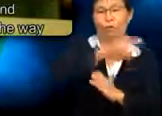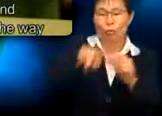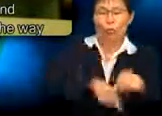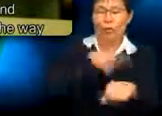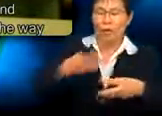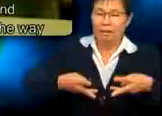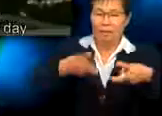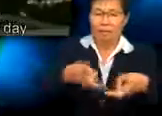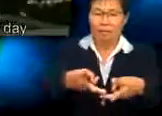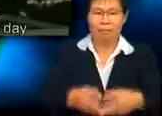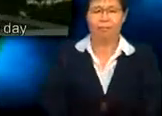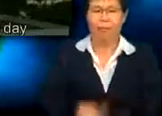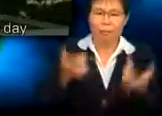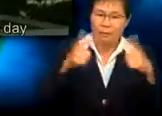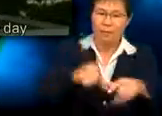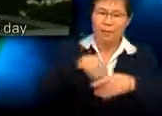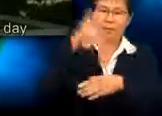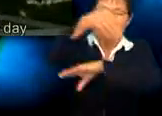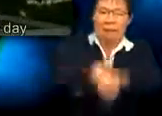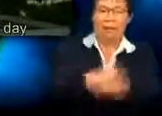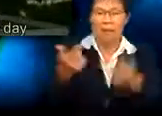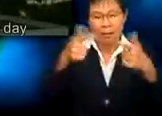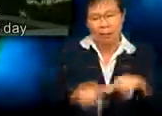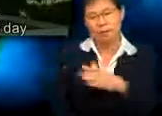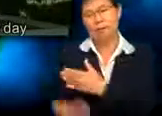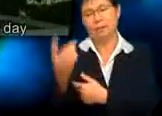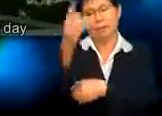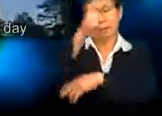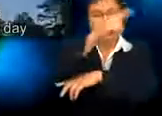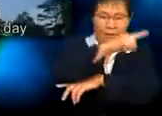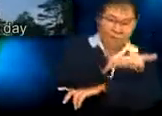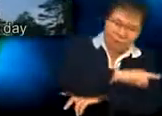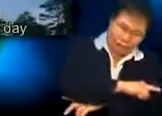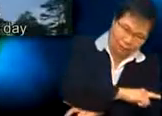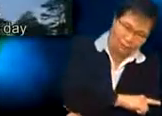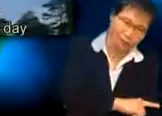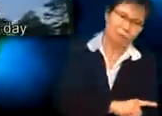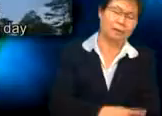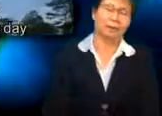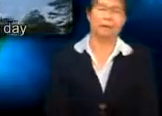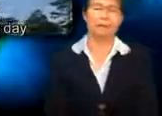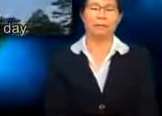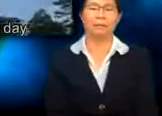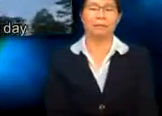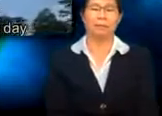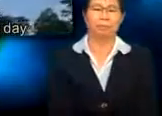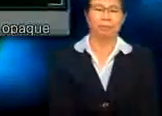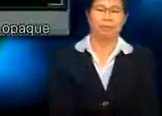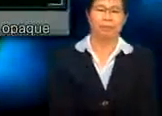along the way. It happens in the night, it happens in the